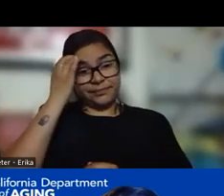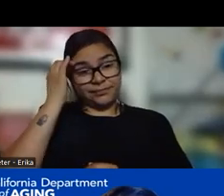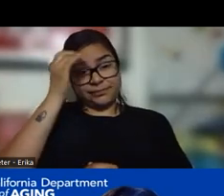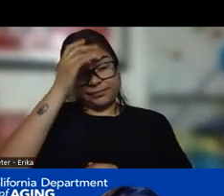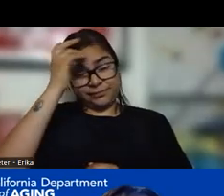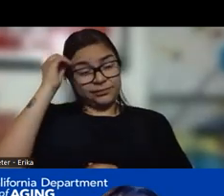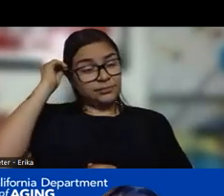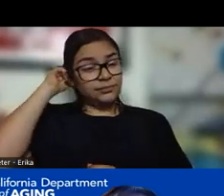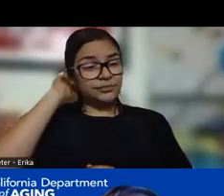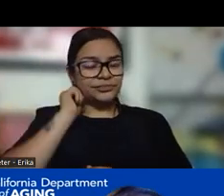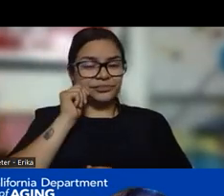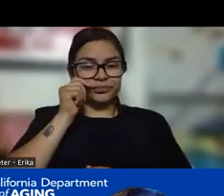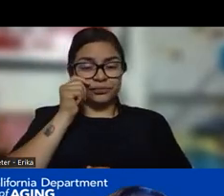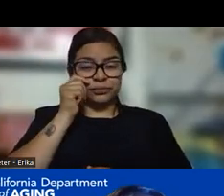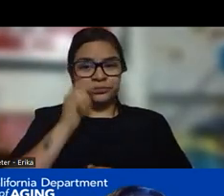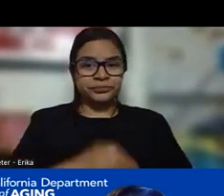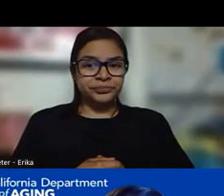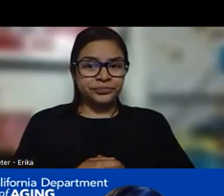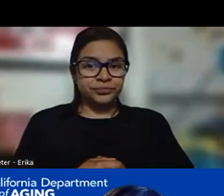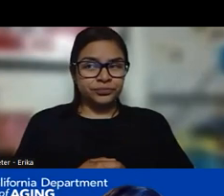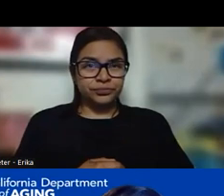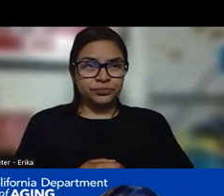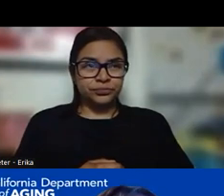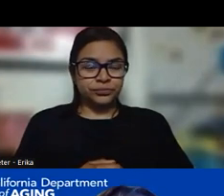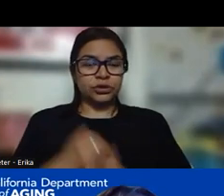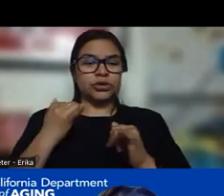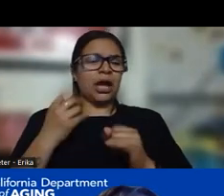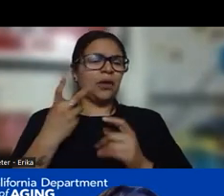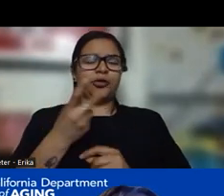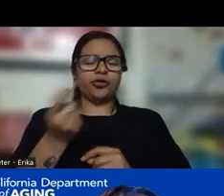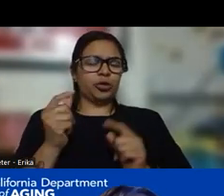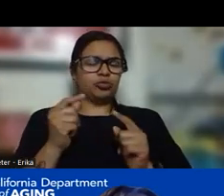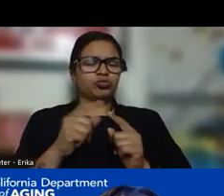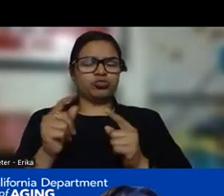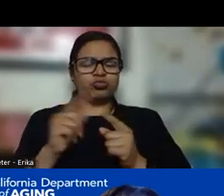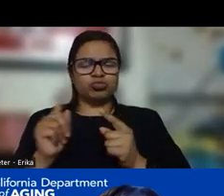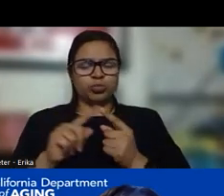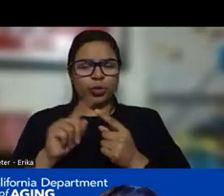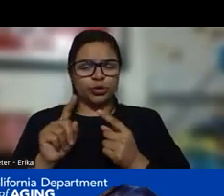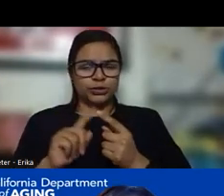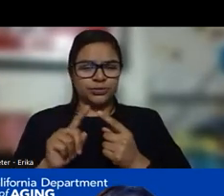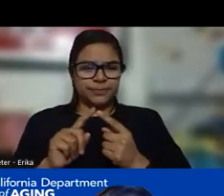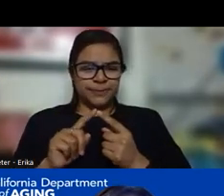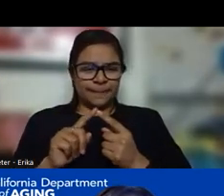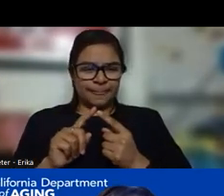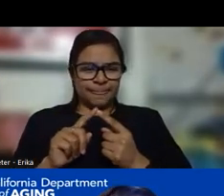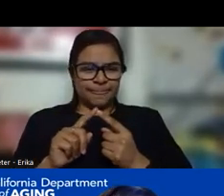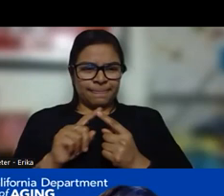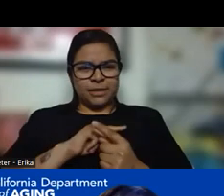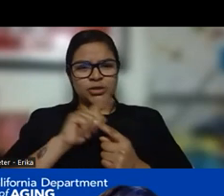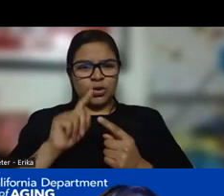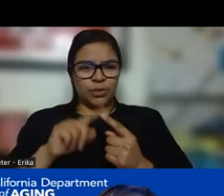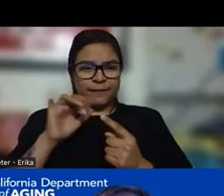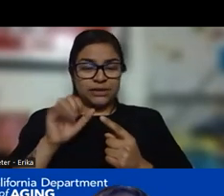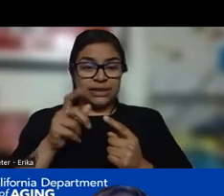So I'm just going to give you a few key highlights. So the Justice, Equity, Diversity, and Inclusion Committee is a subcommittee at